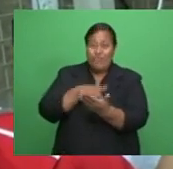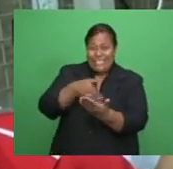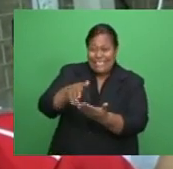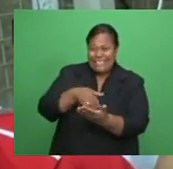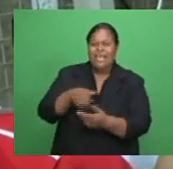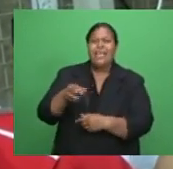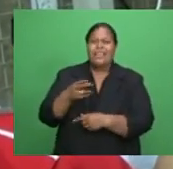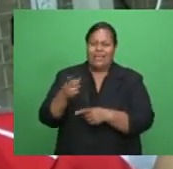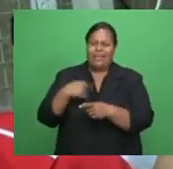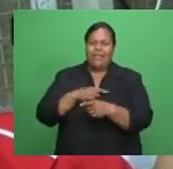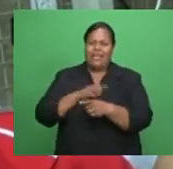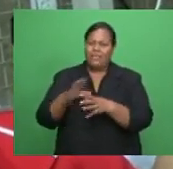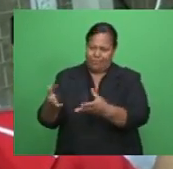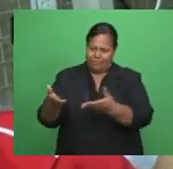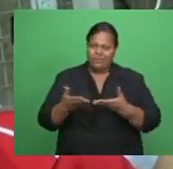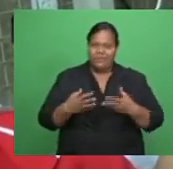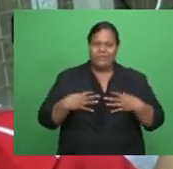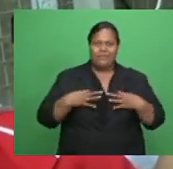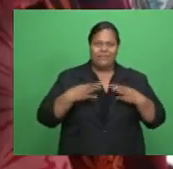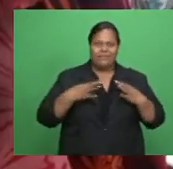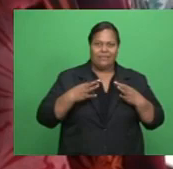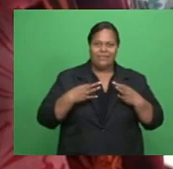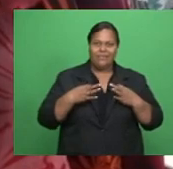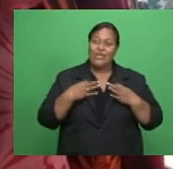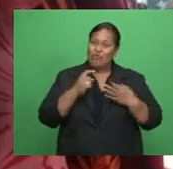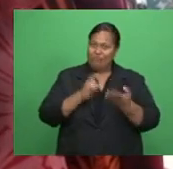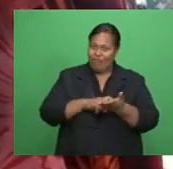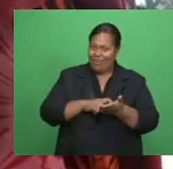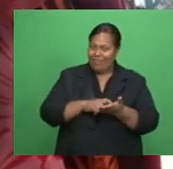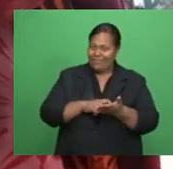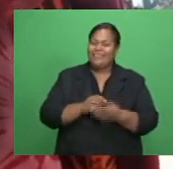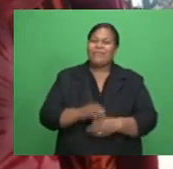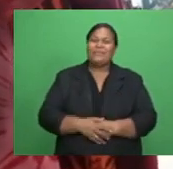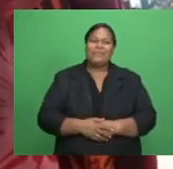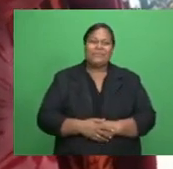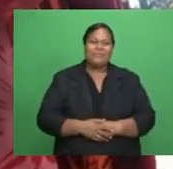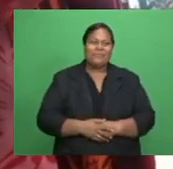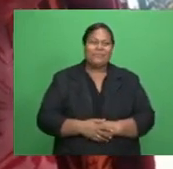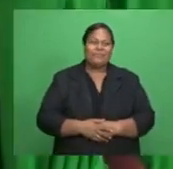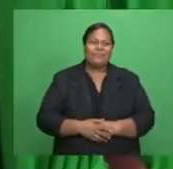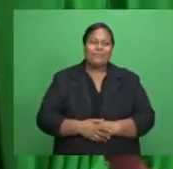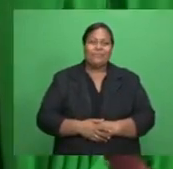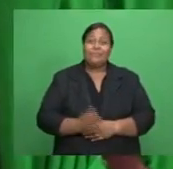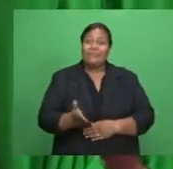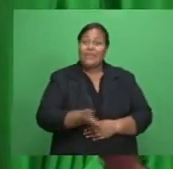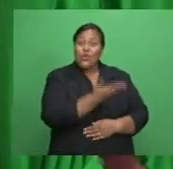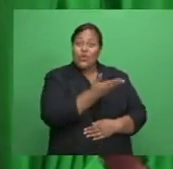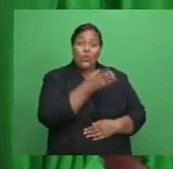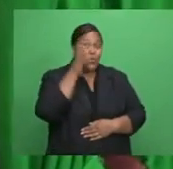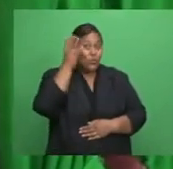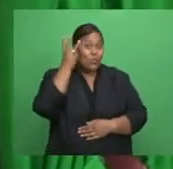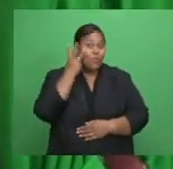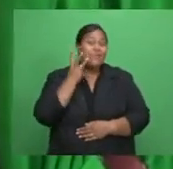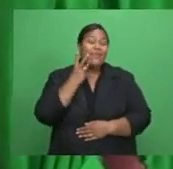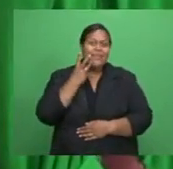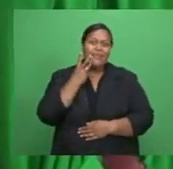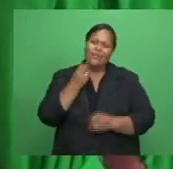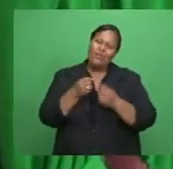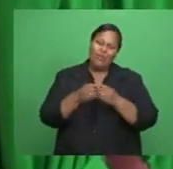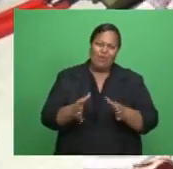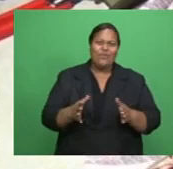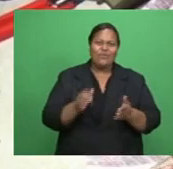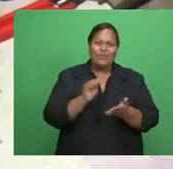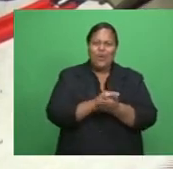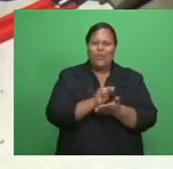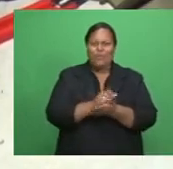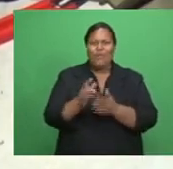on credit. Banmati, who also lost her assets to the fire, has since started working for Sanjit